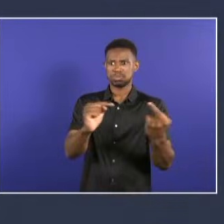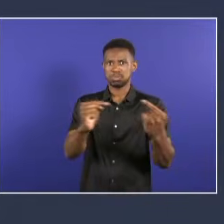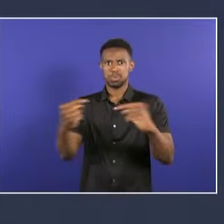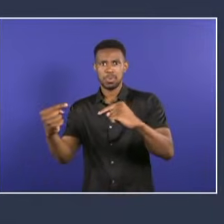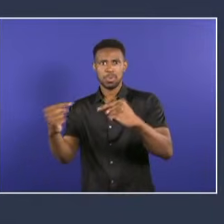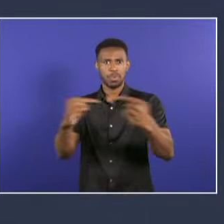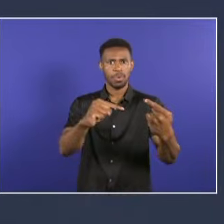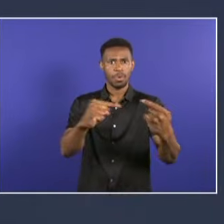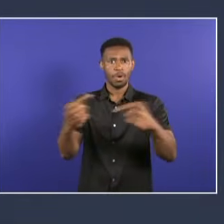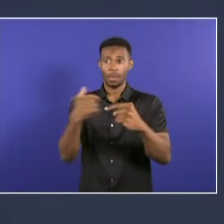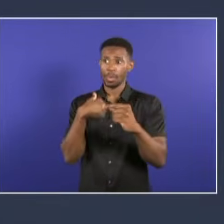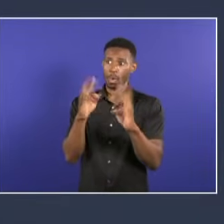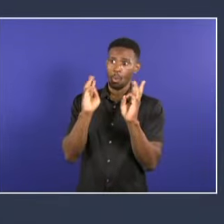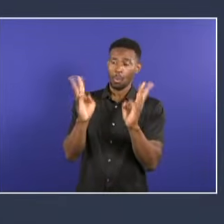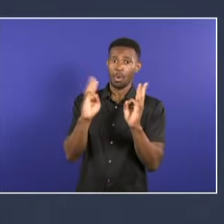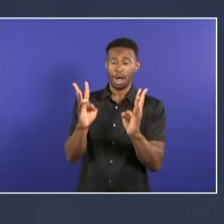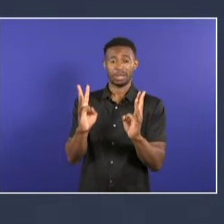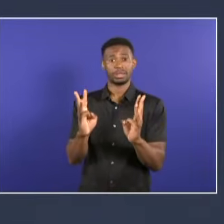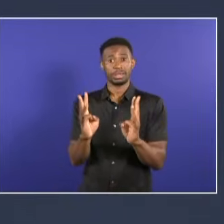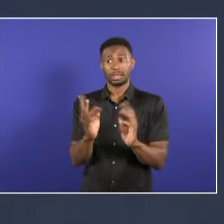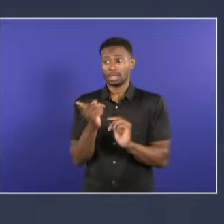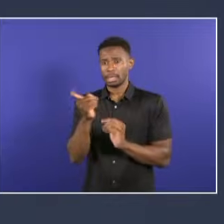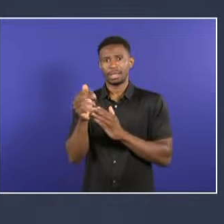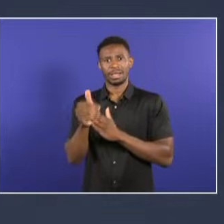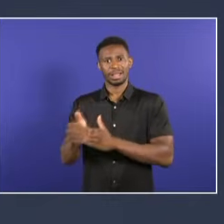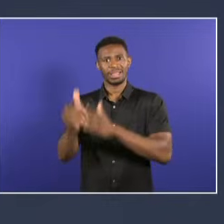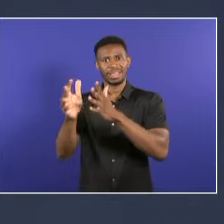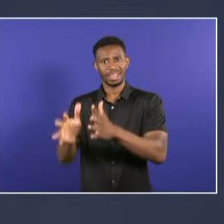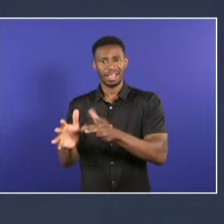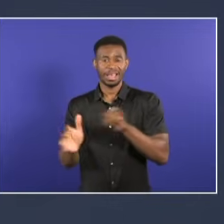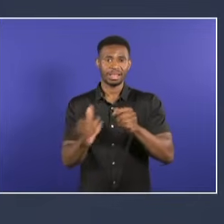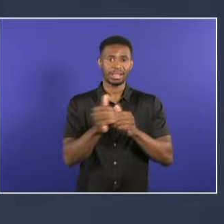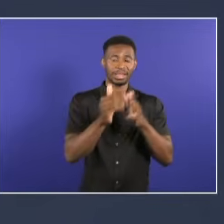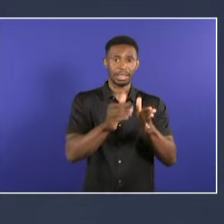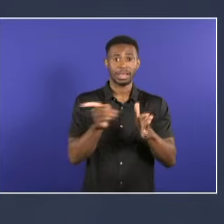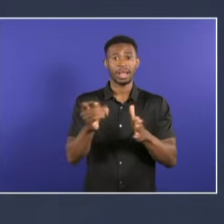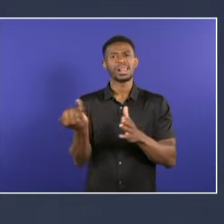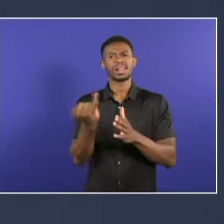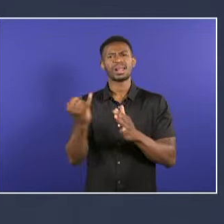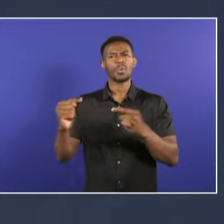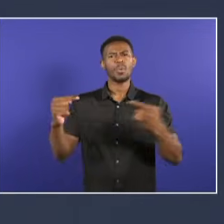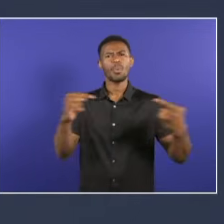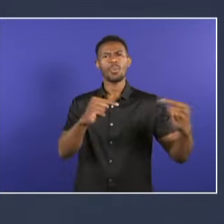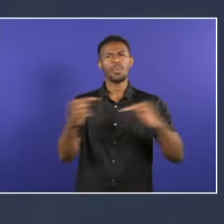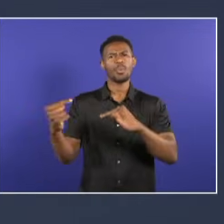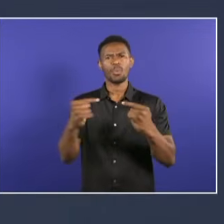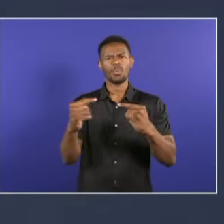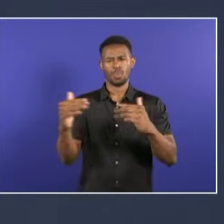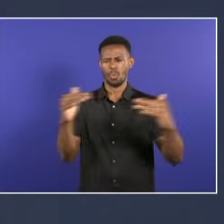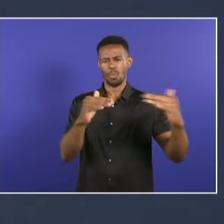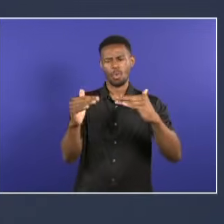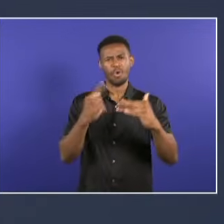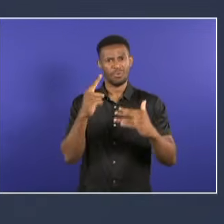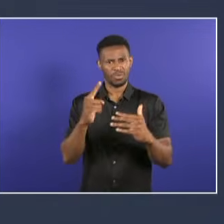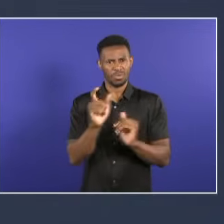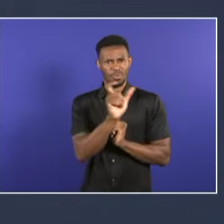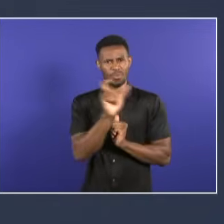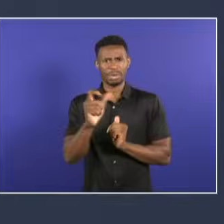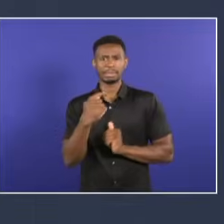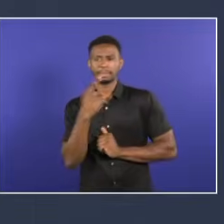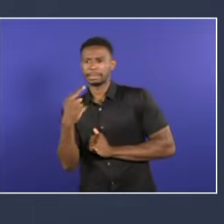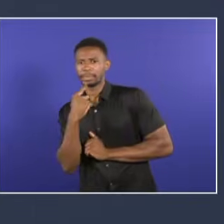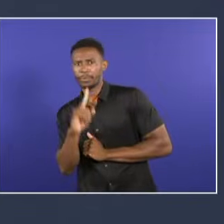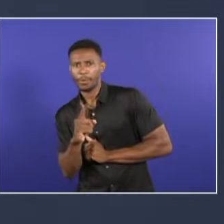debate. Here were two leaders engaging not in a war of words, but in a battle of ideas.